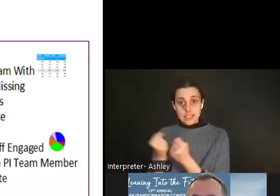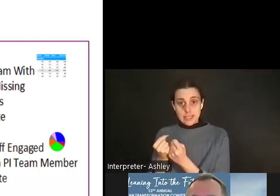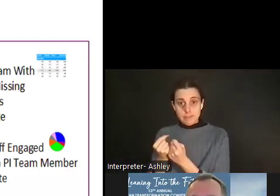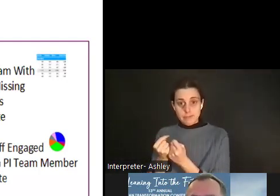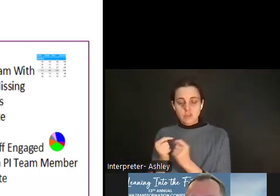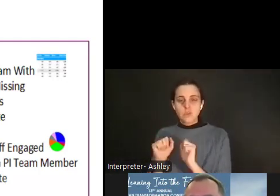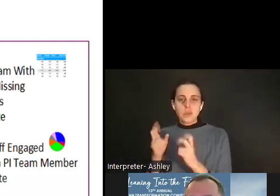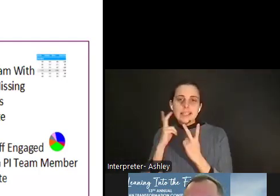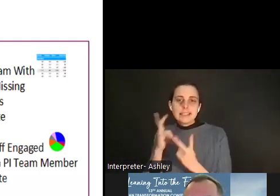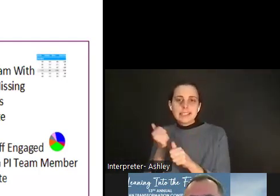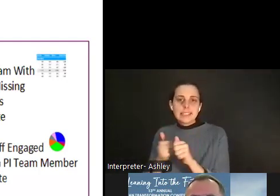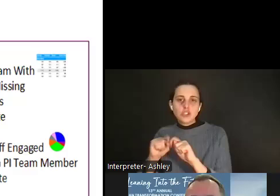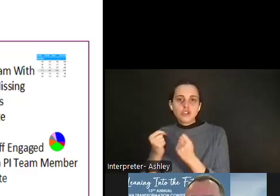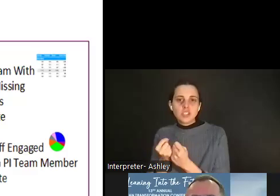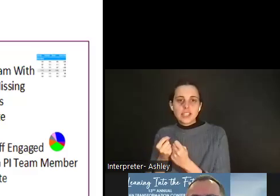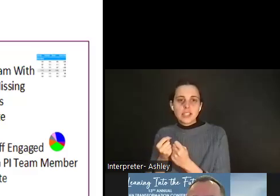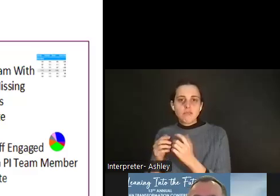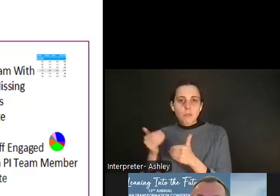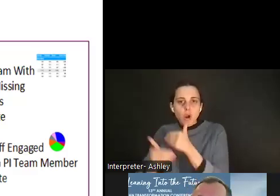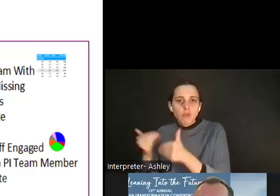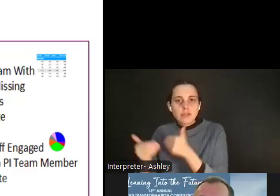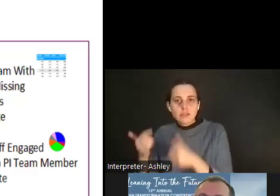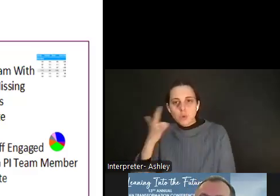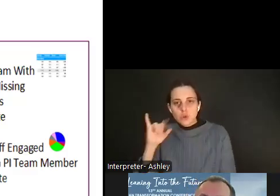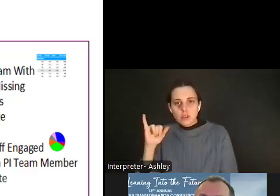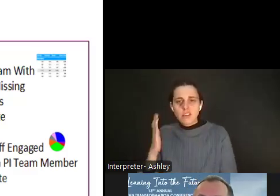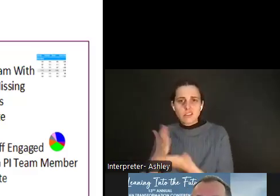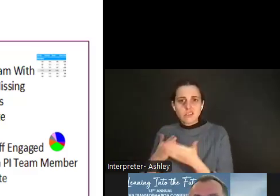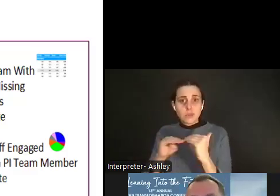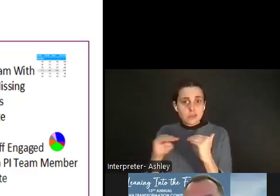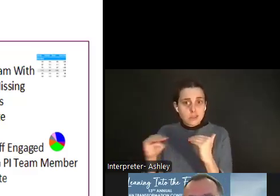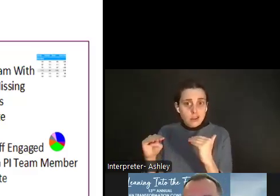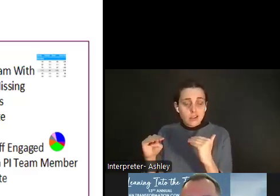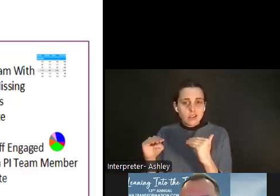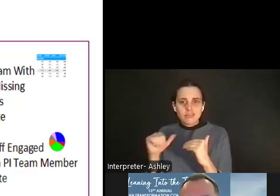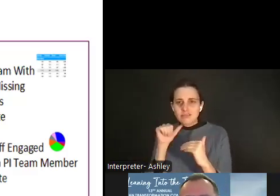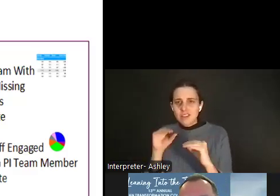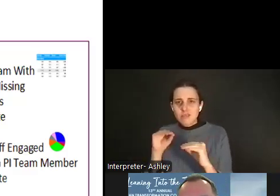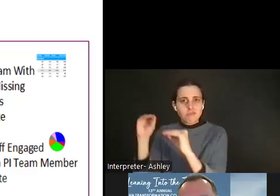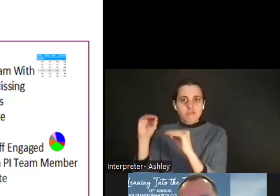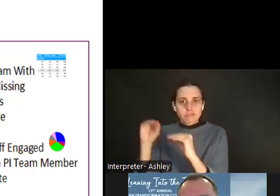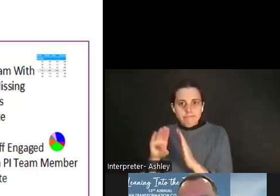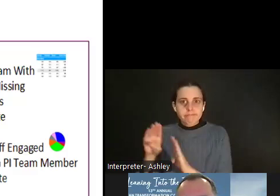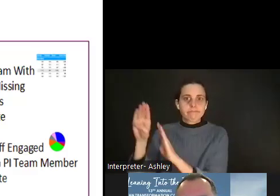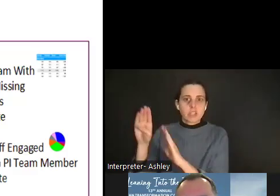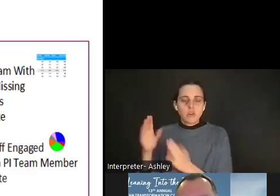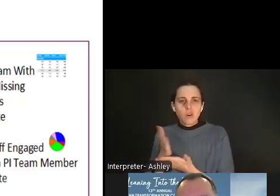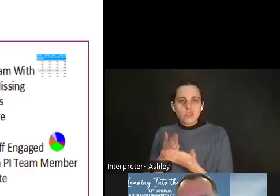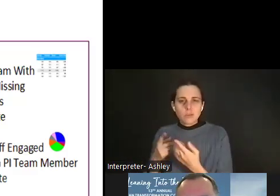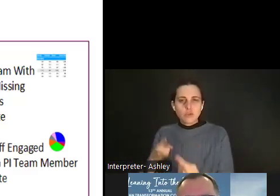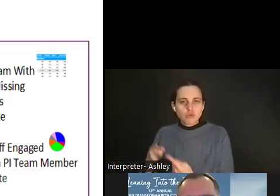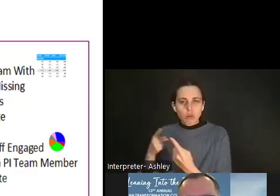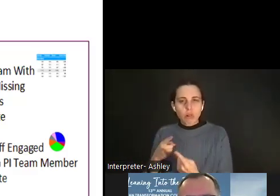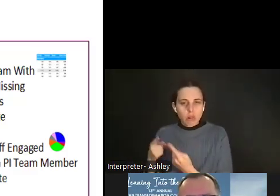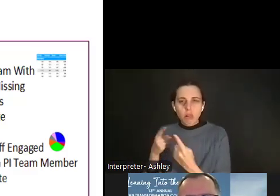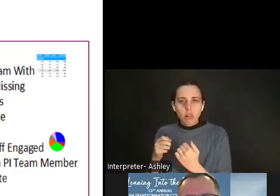progression. If some teams are stagnant, for example, or if some teams are having difficulty getting onboarded, we see that in the